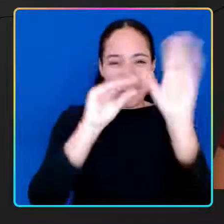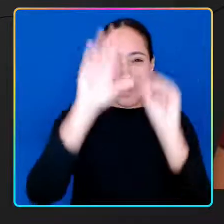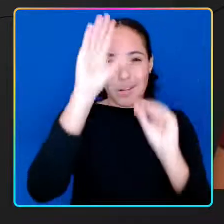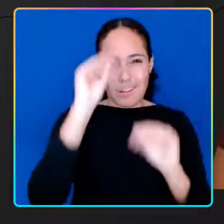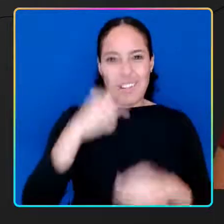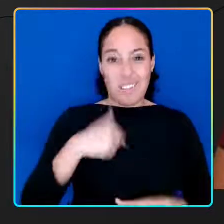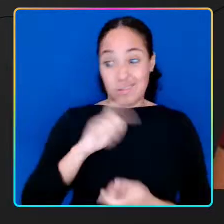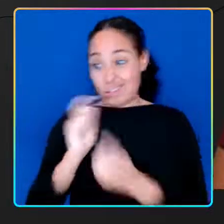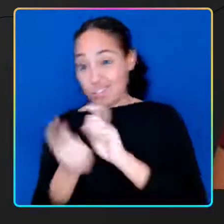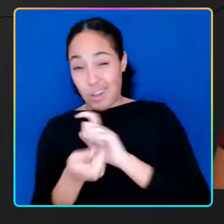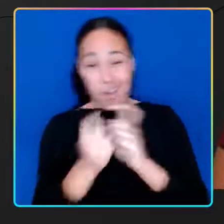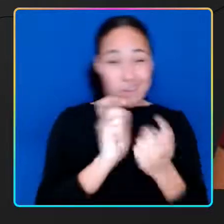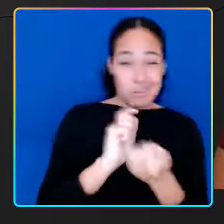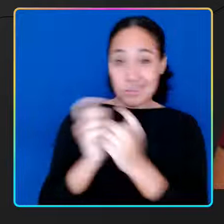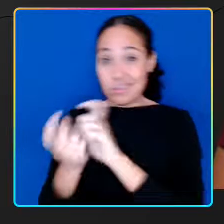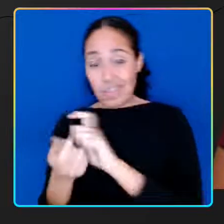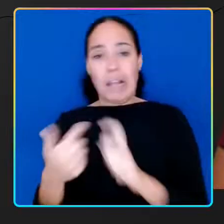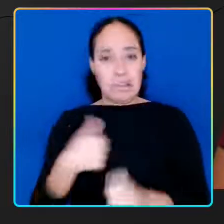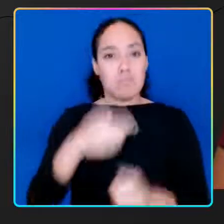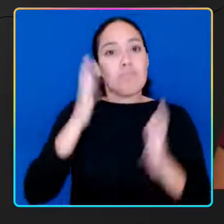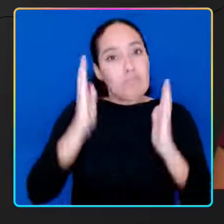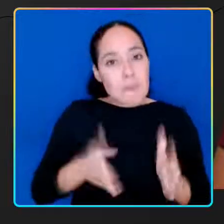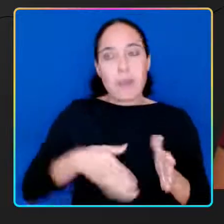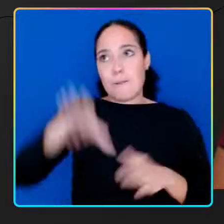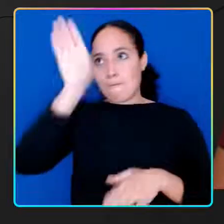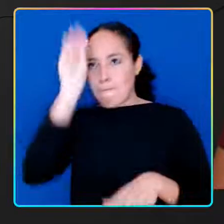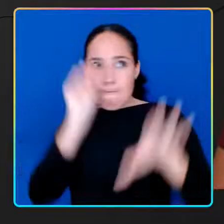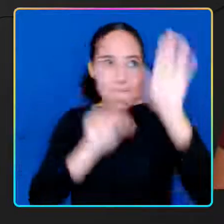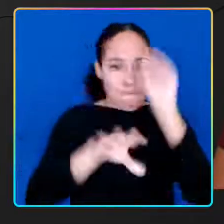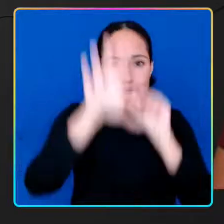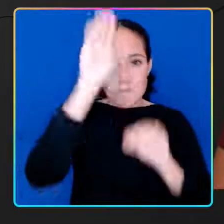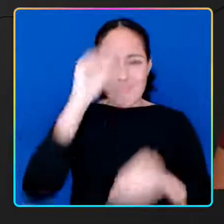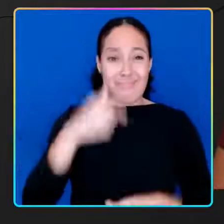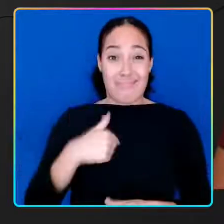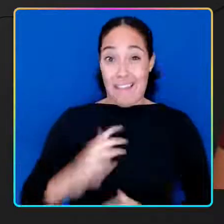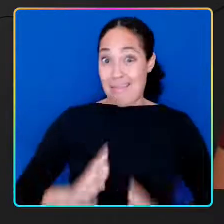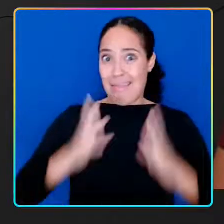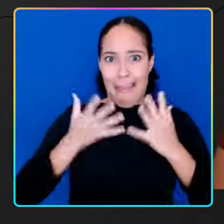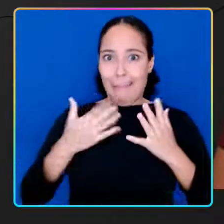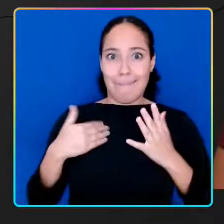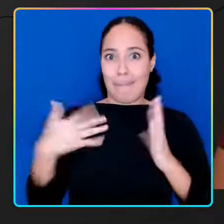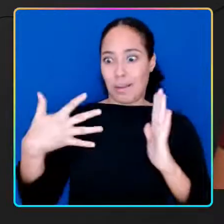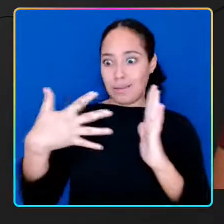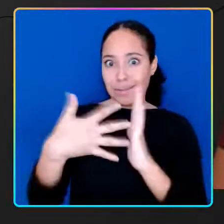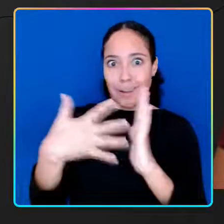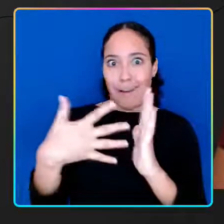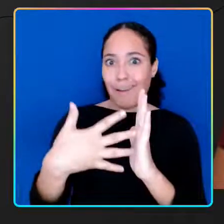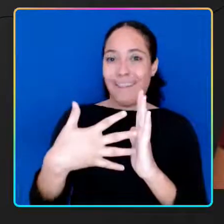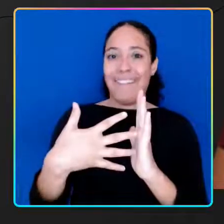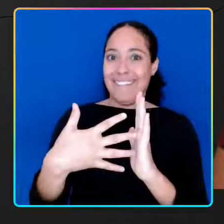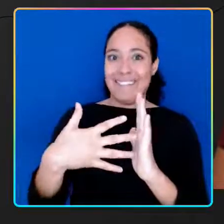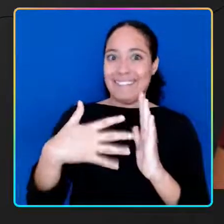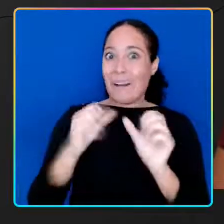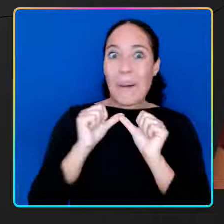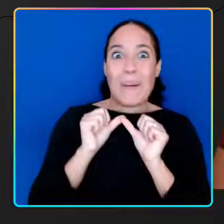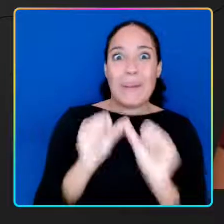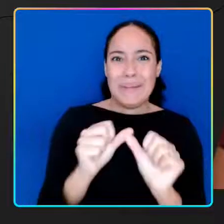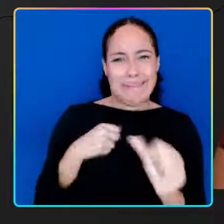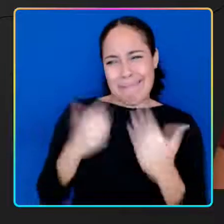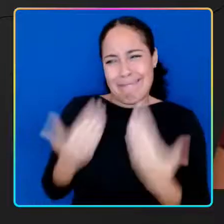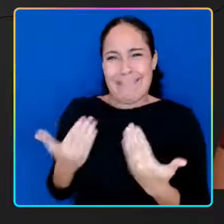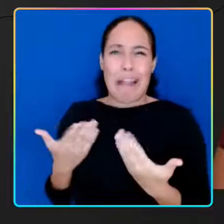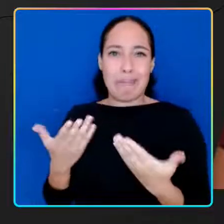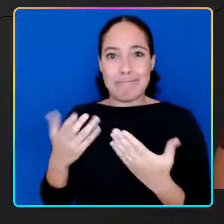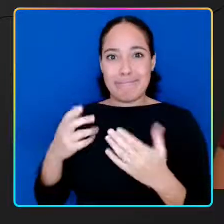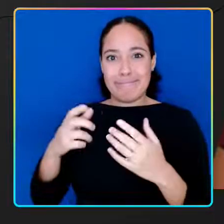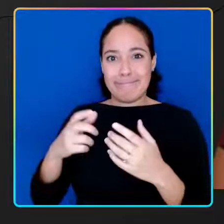now it's literally the philosophy of my life. Like I run experiments constantly. In fact, I'm running experiments right now with how to boil